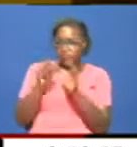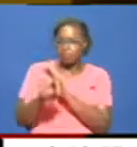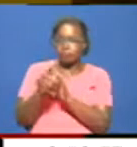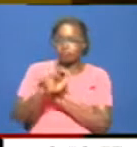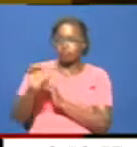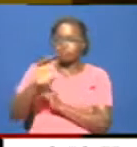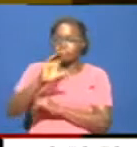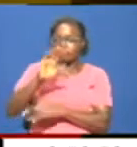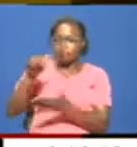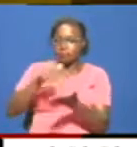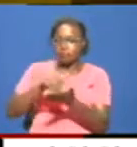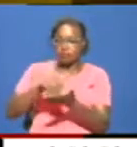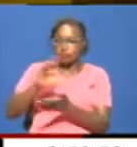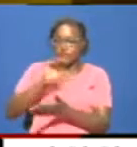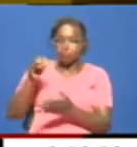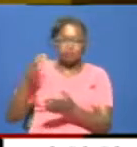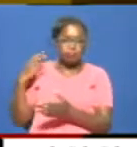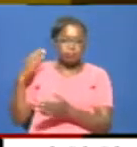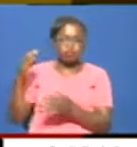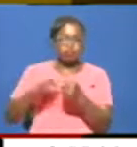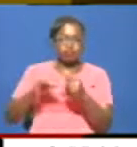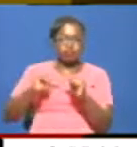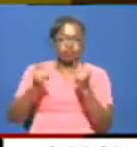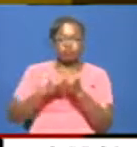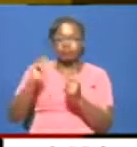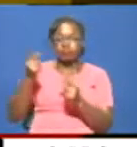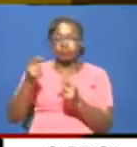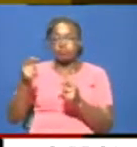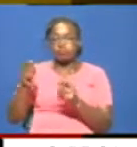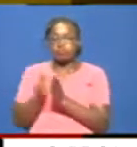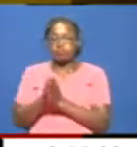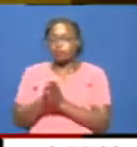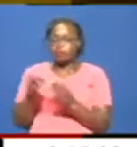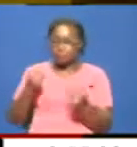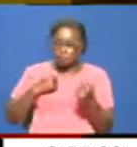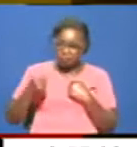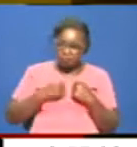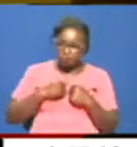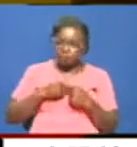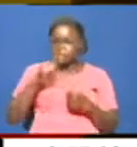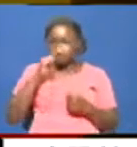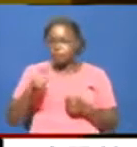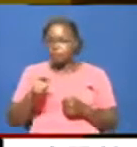Championships attracted 9 teams from Kenya, Zanzibar, Rwanda, and hosts Tanzania, and ends this Saturday.